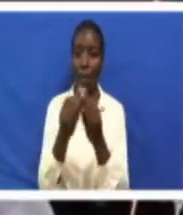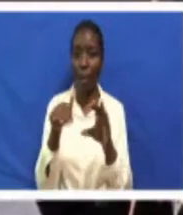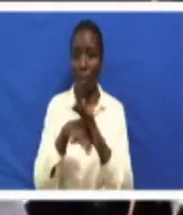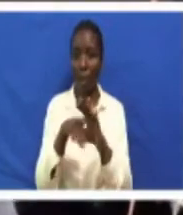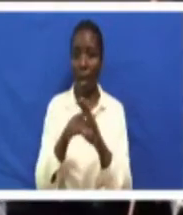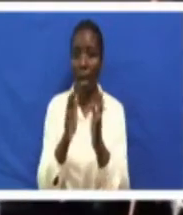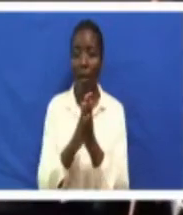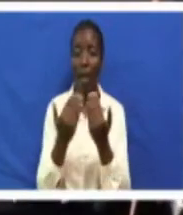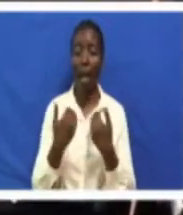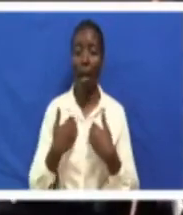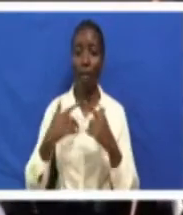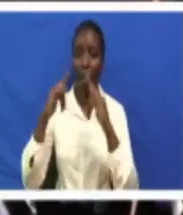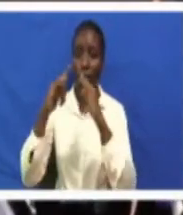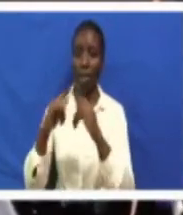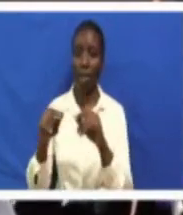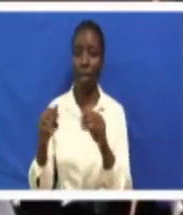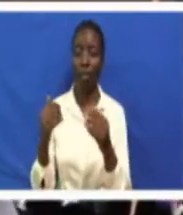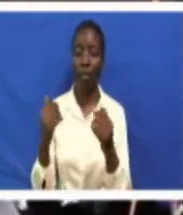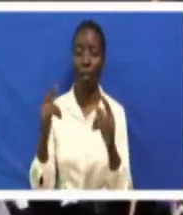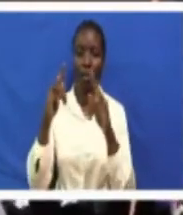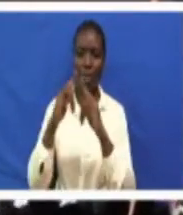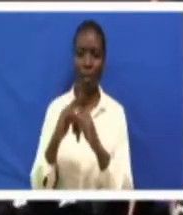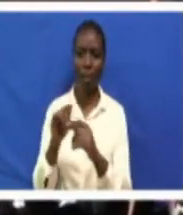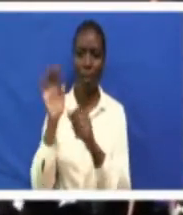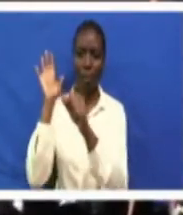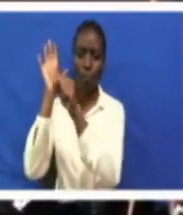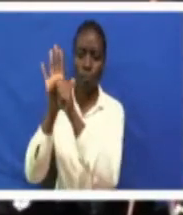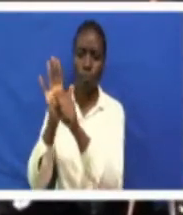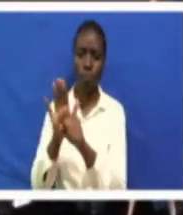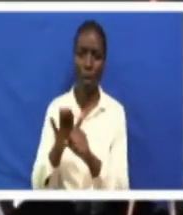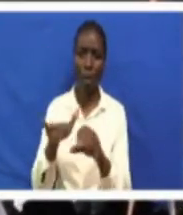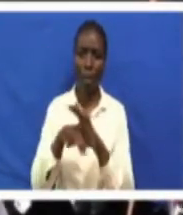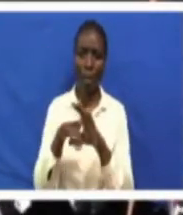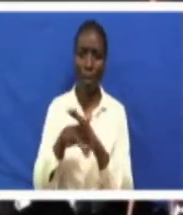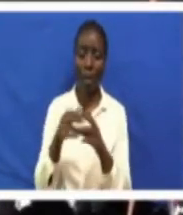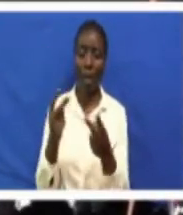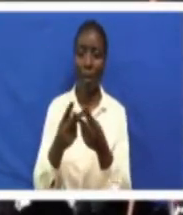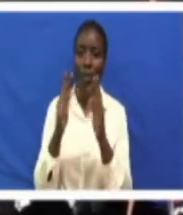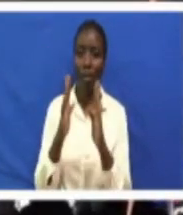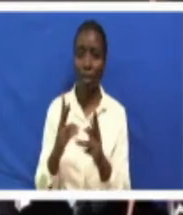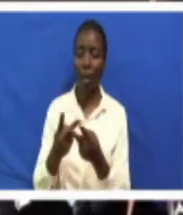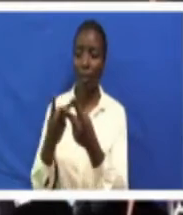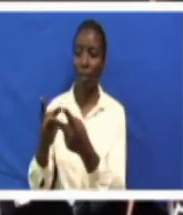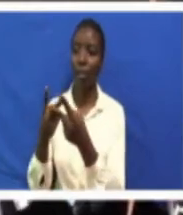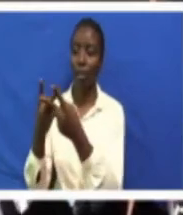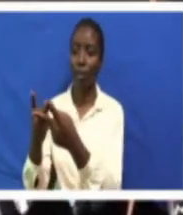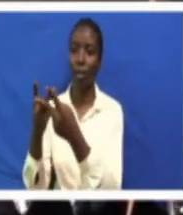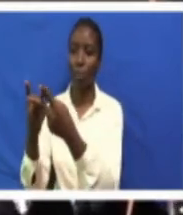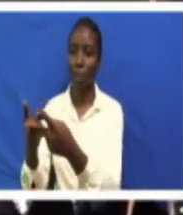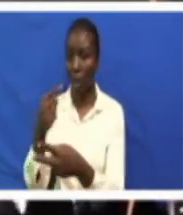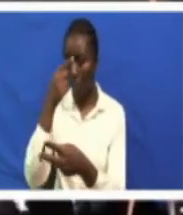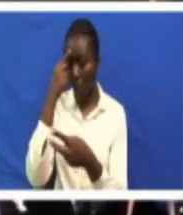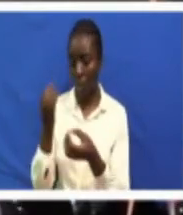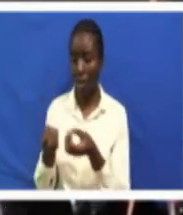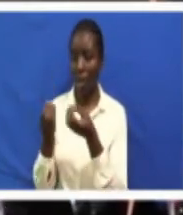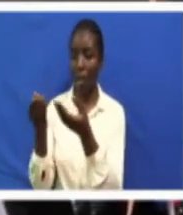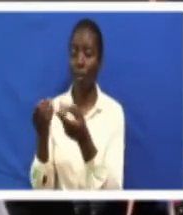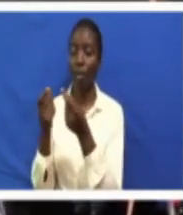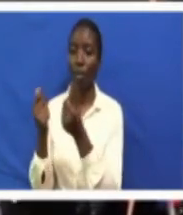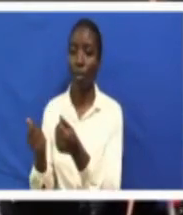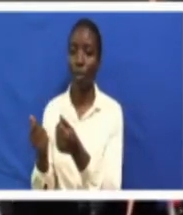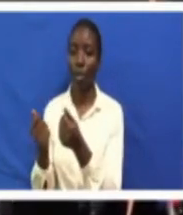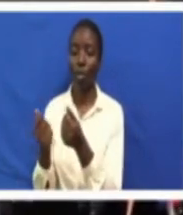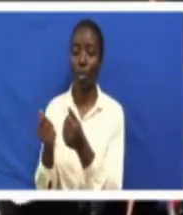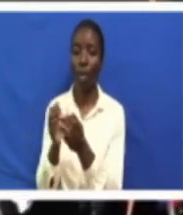and we have attend and our attendee is flooded with a lot of members and a lot of visitors are visiting our tent because we are providing Solutions